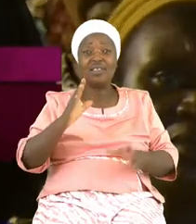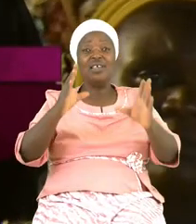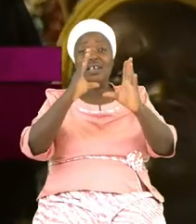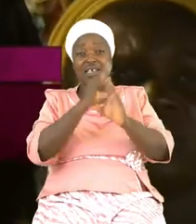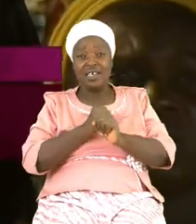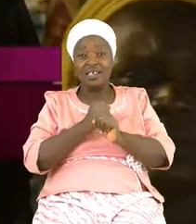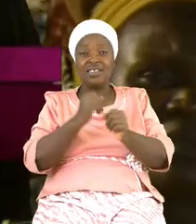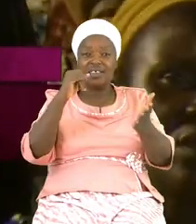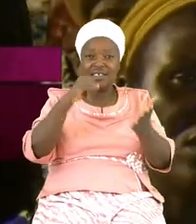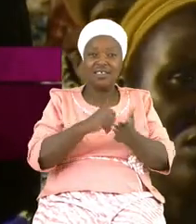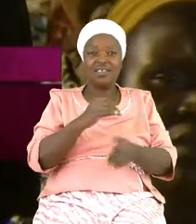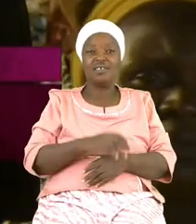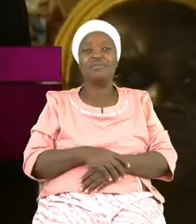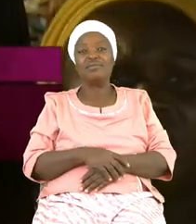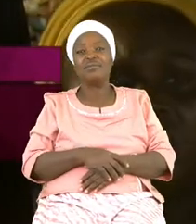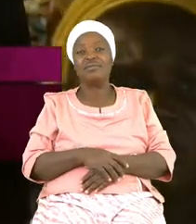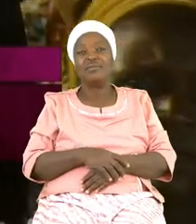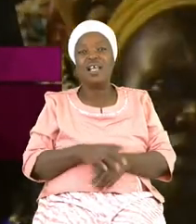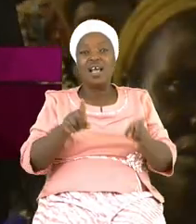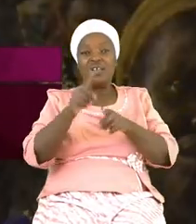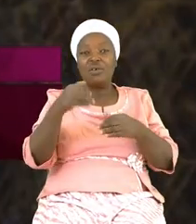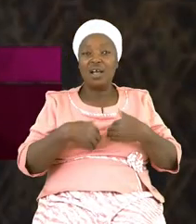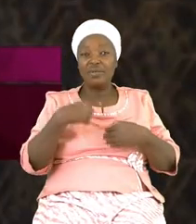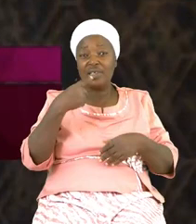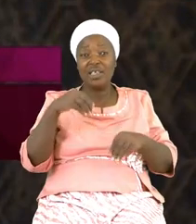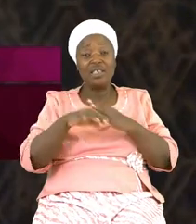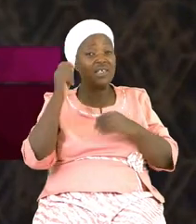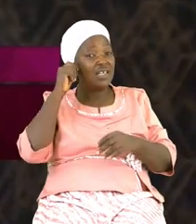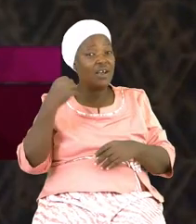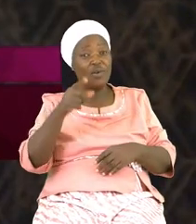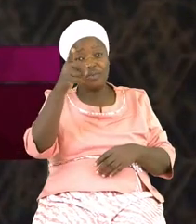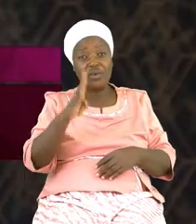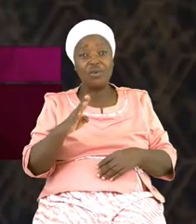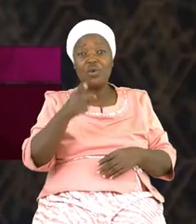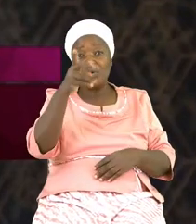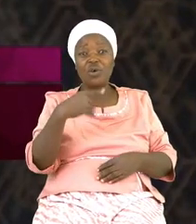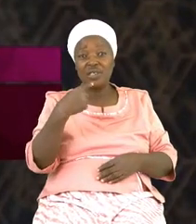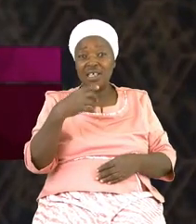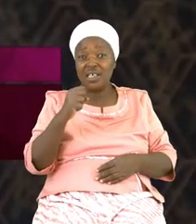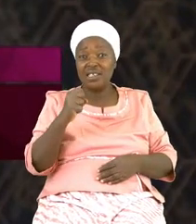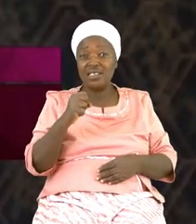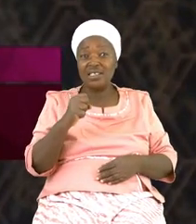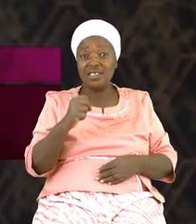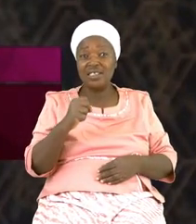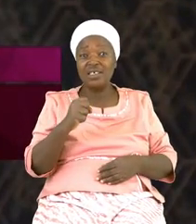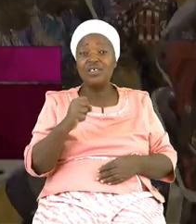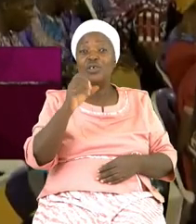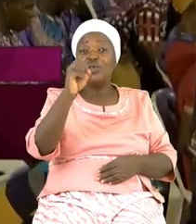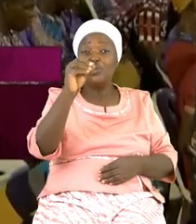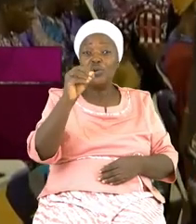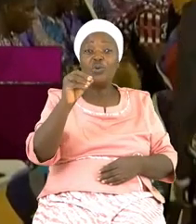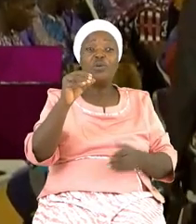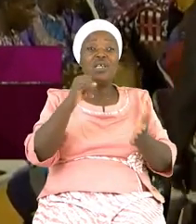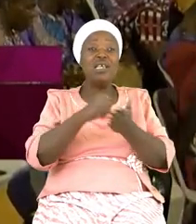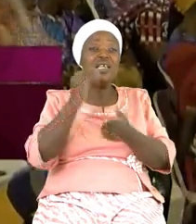As you have said, in the ear of God, God says, so it will be to you.